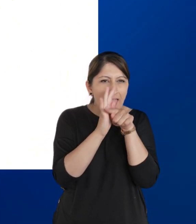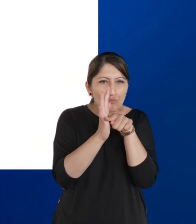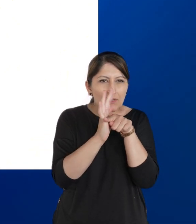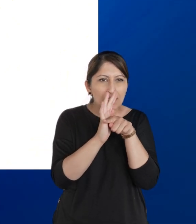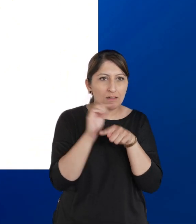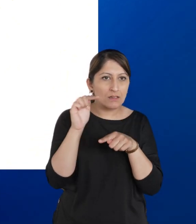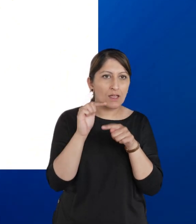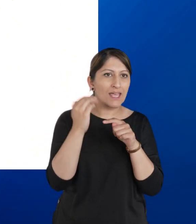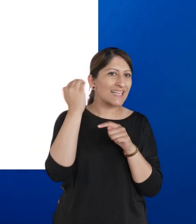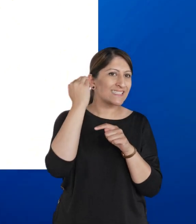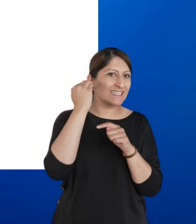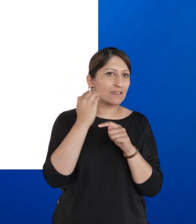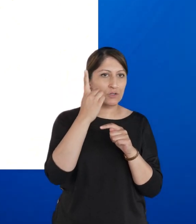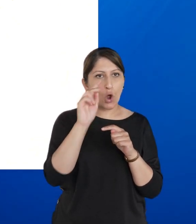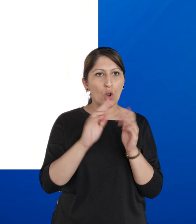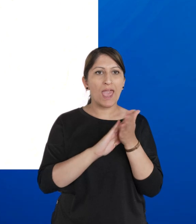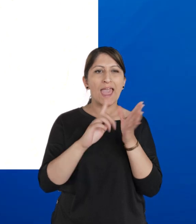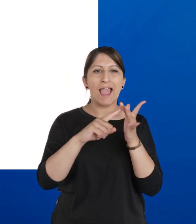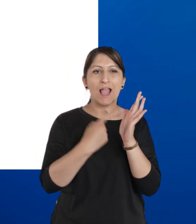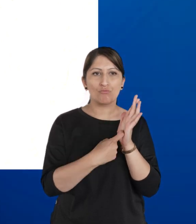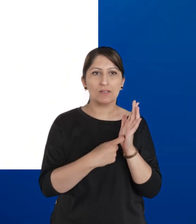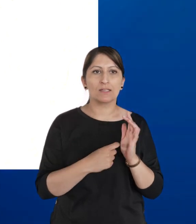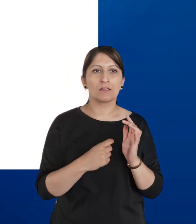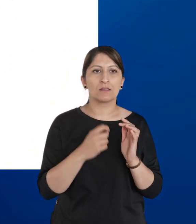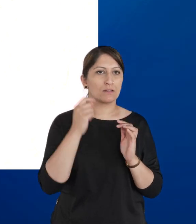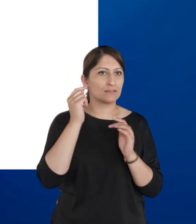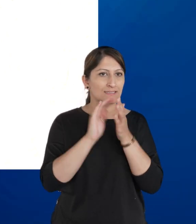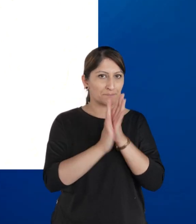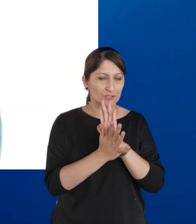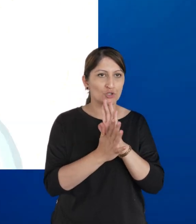sensory cells in the inner ear, called hair cells, are damaged.